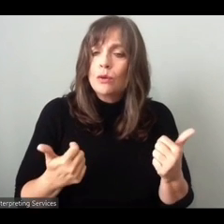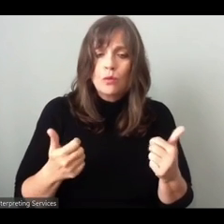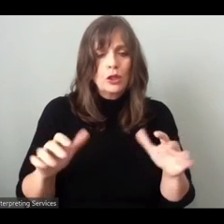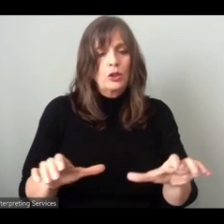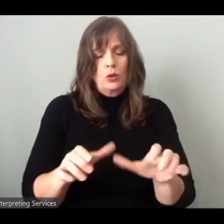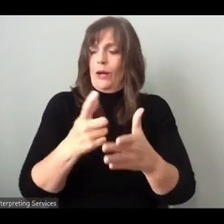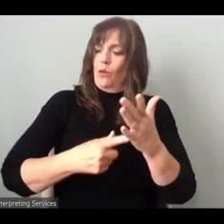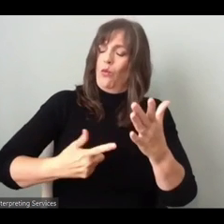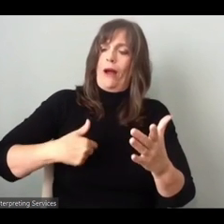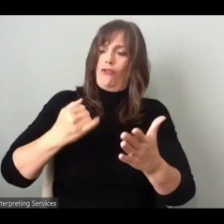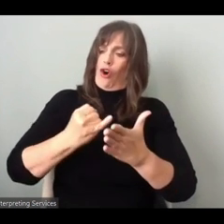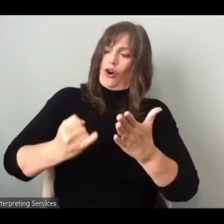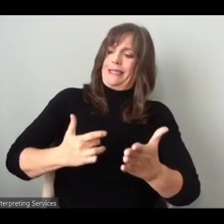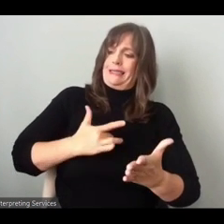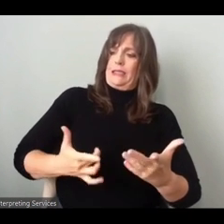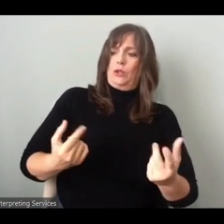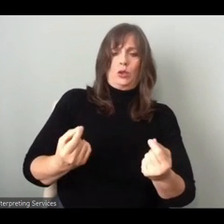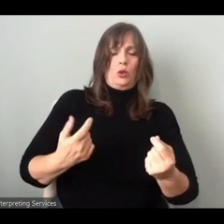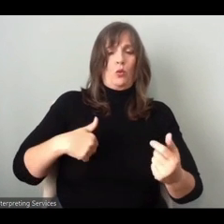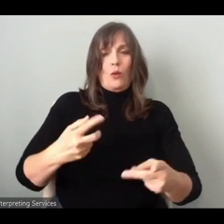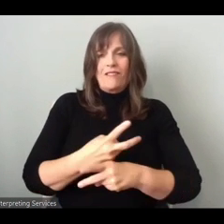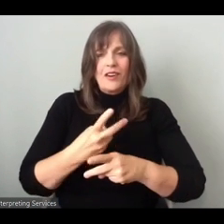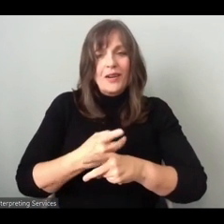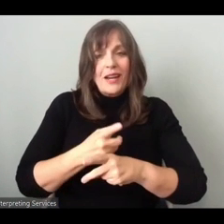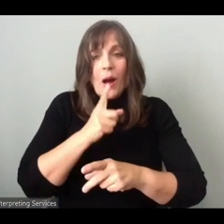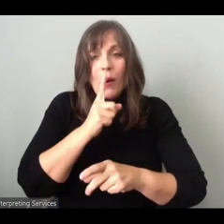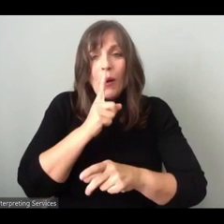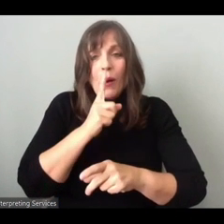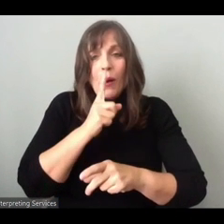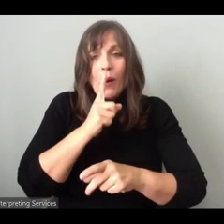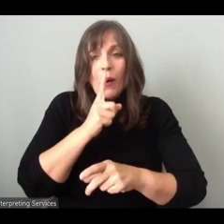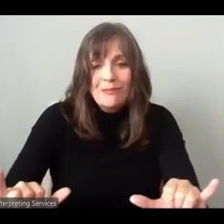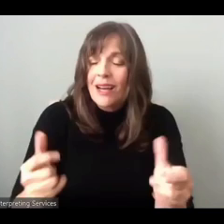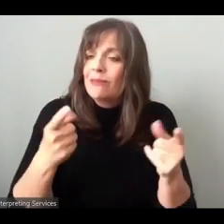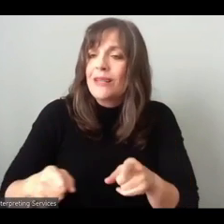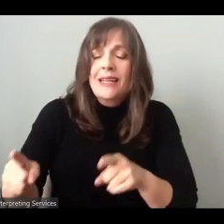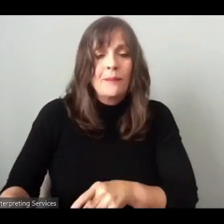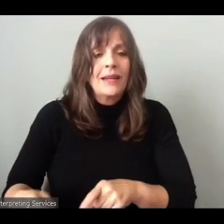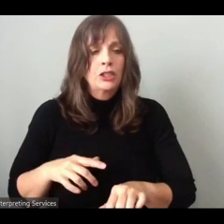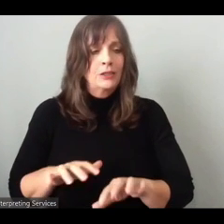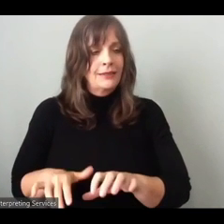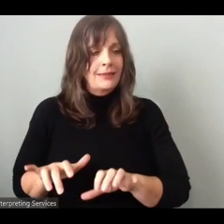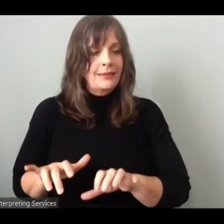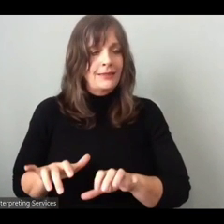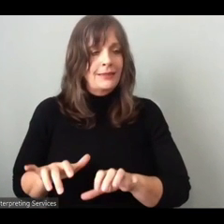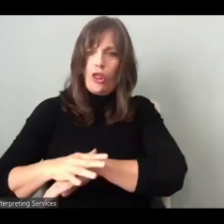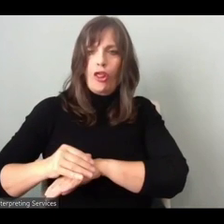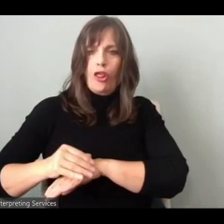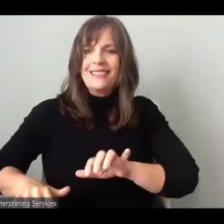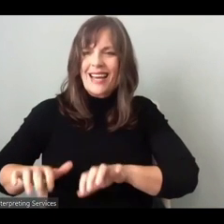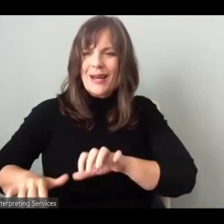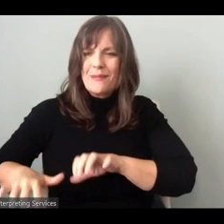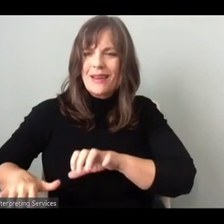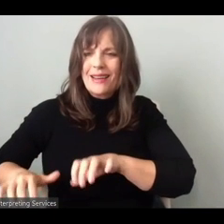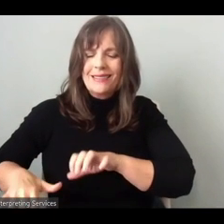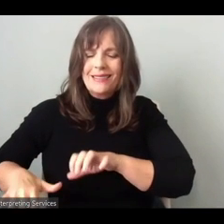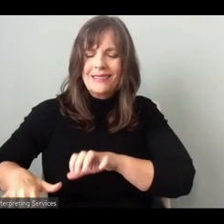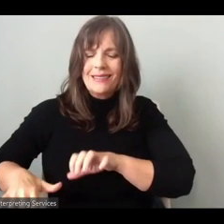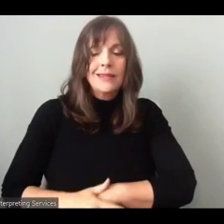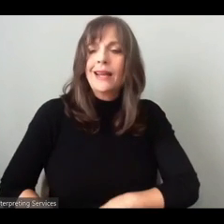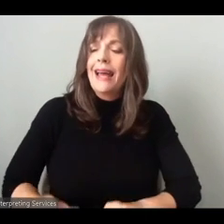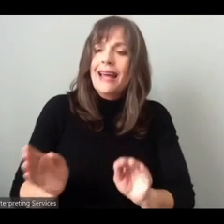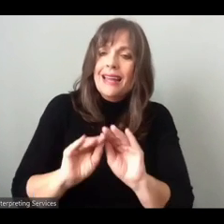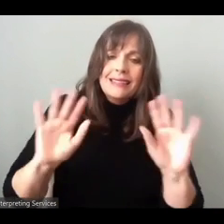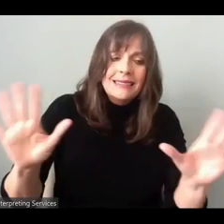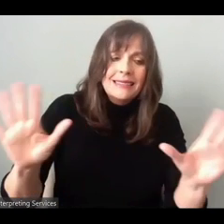Clarify is just all about an aligned public sector message that responds to the gravity of the situation. It is clear, it is transparent,